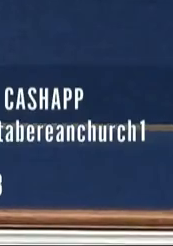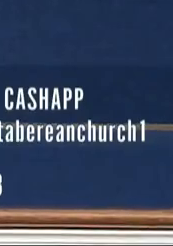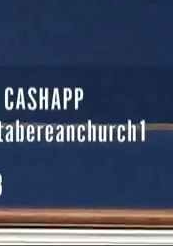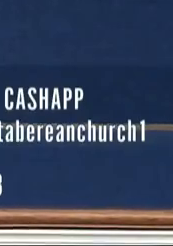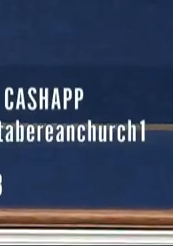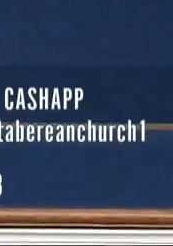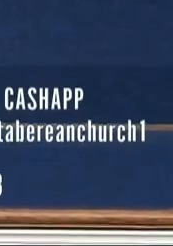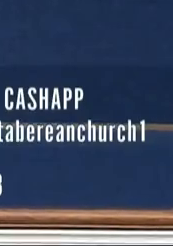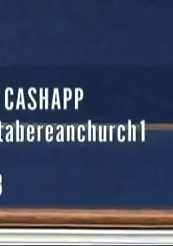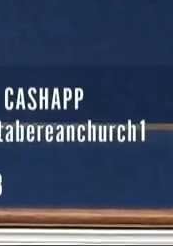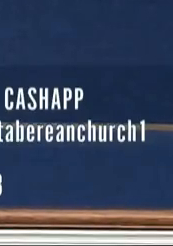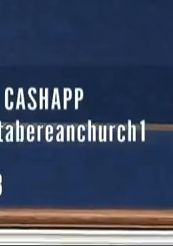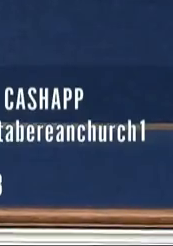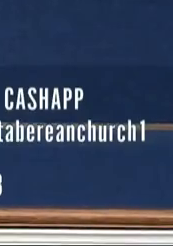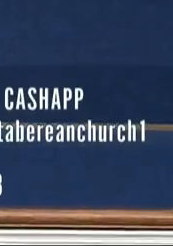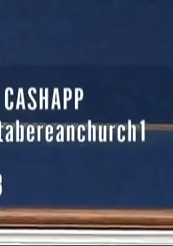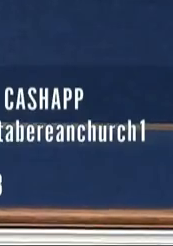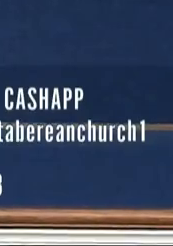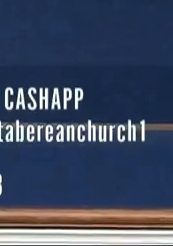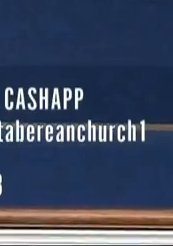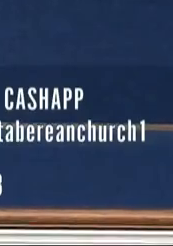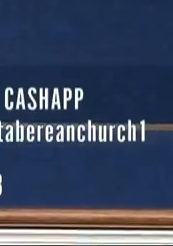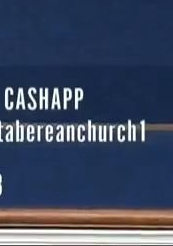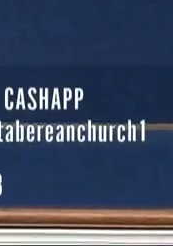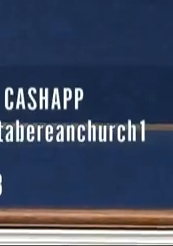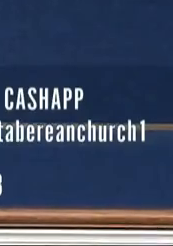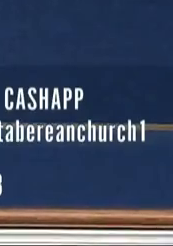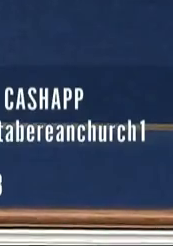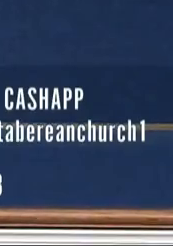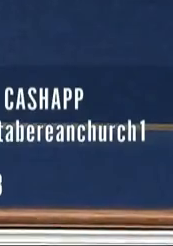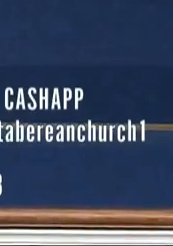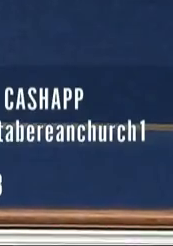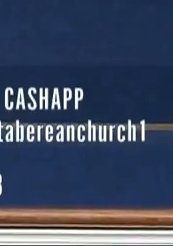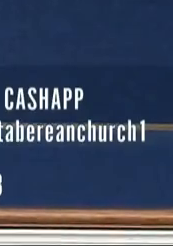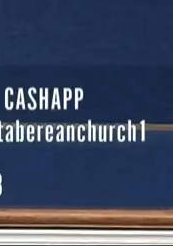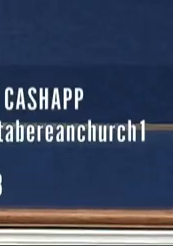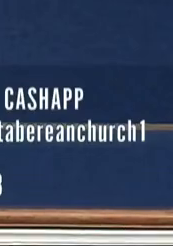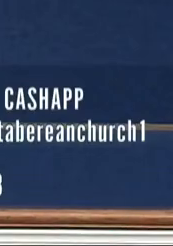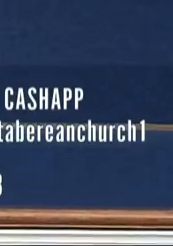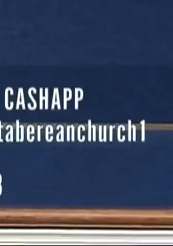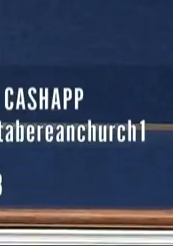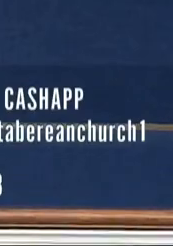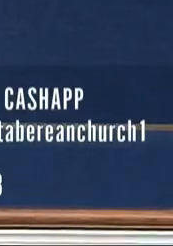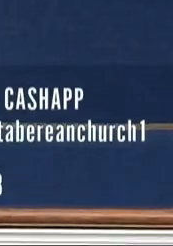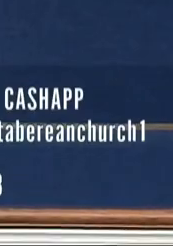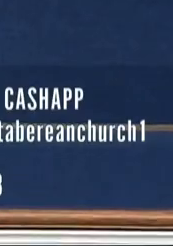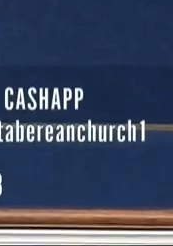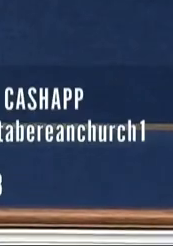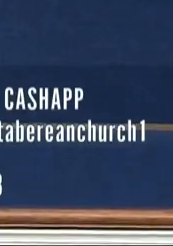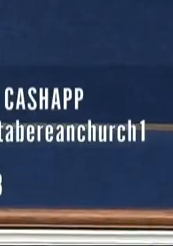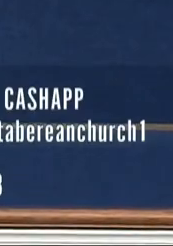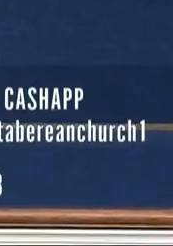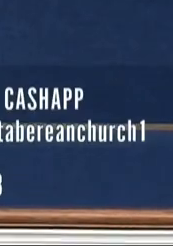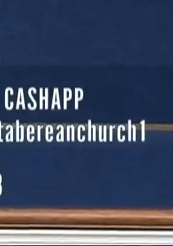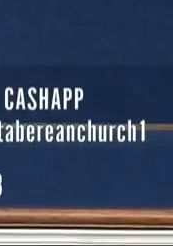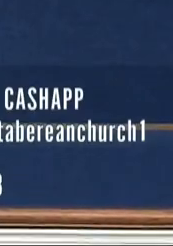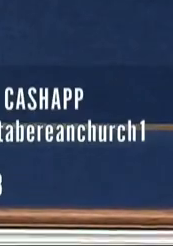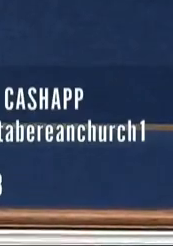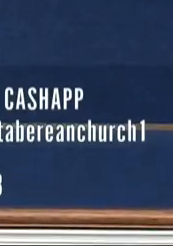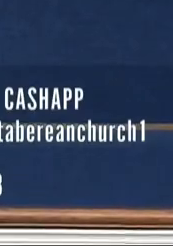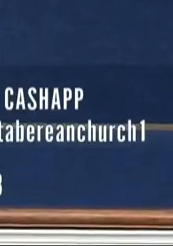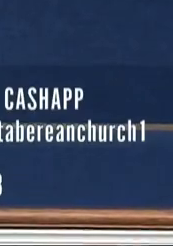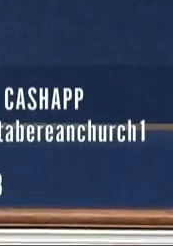drop. The next morning when I checked my account, it didn't say $400, it said